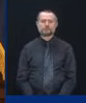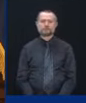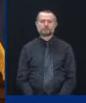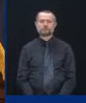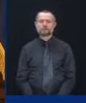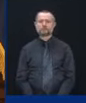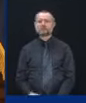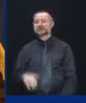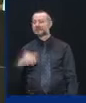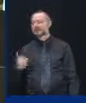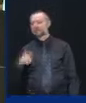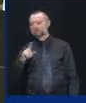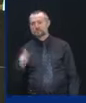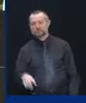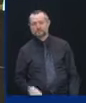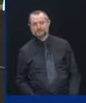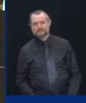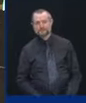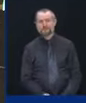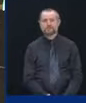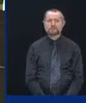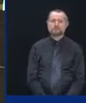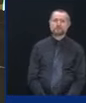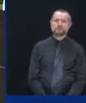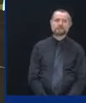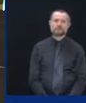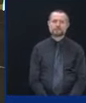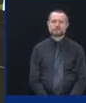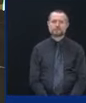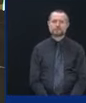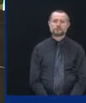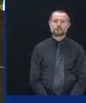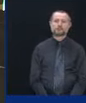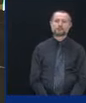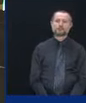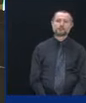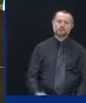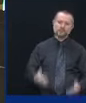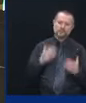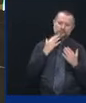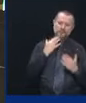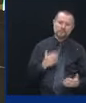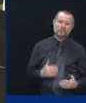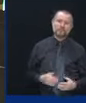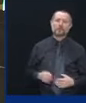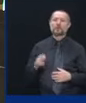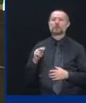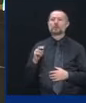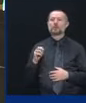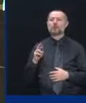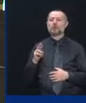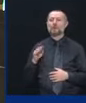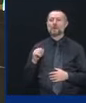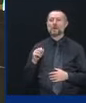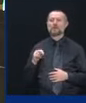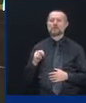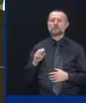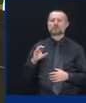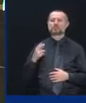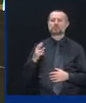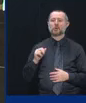Next question, operator. Thank you, Governor. Next up, we have Narmeen Chaudhry from